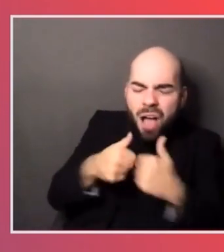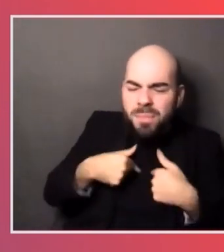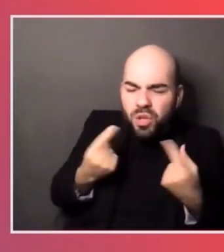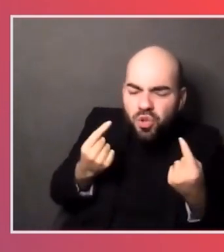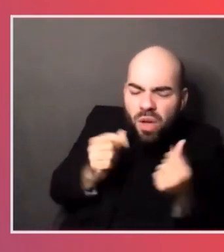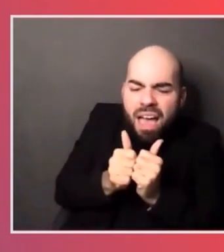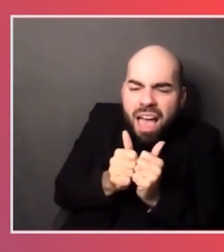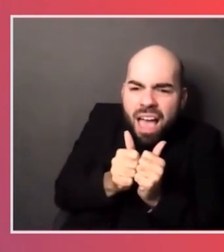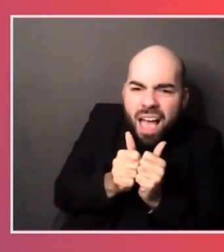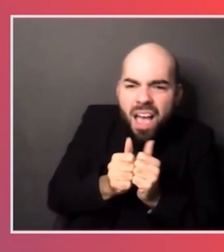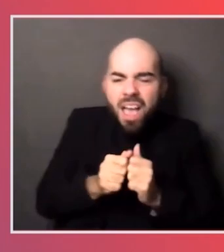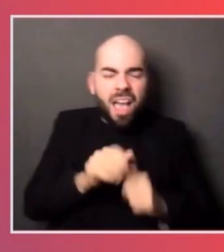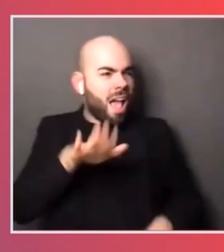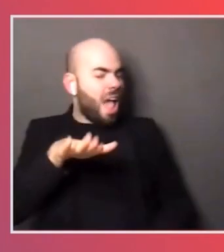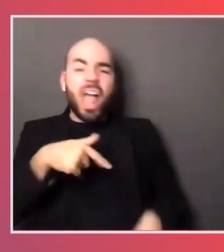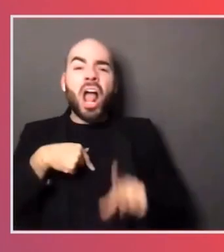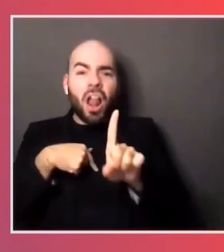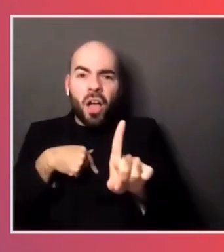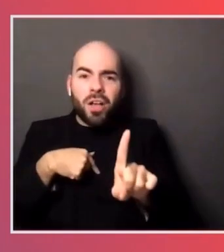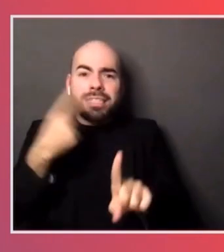Go sideways.